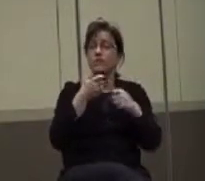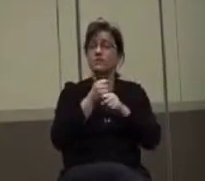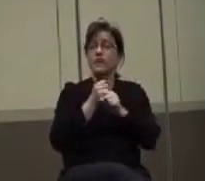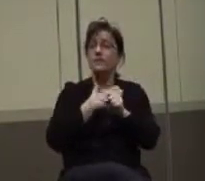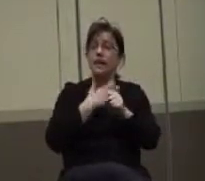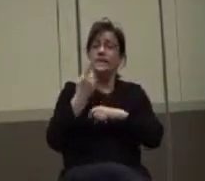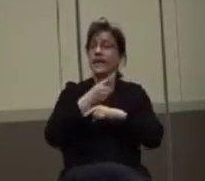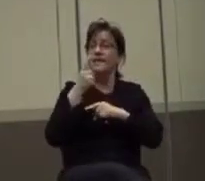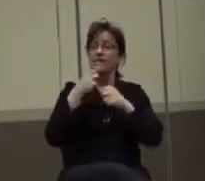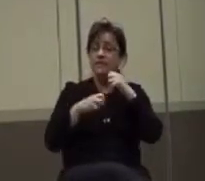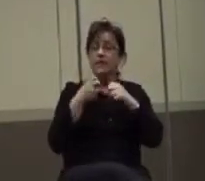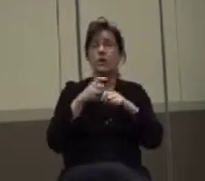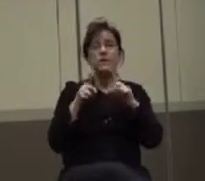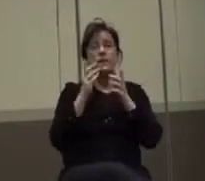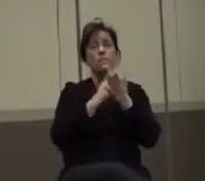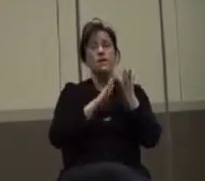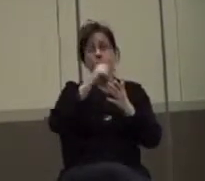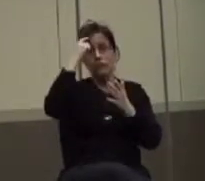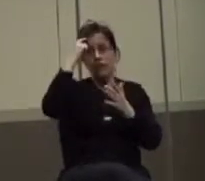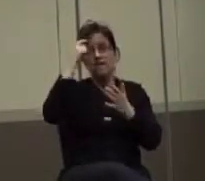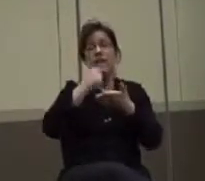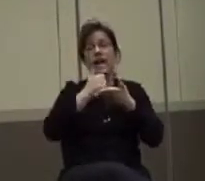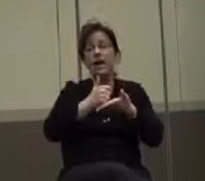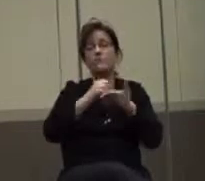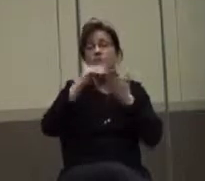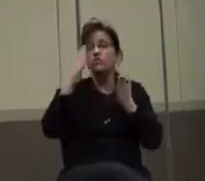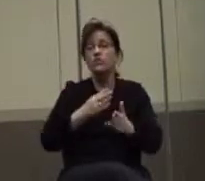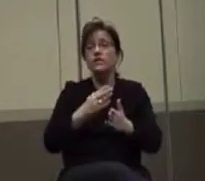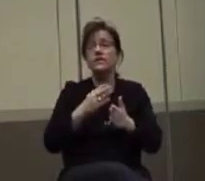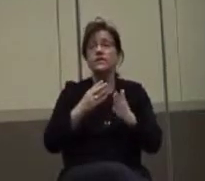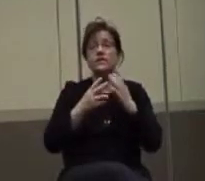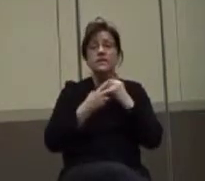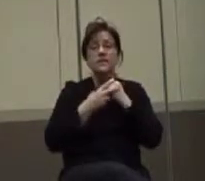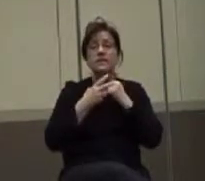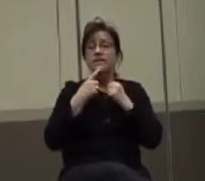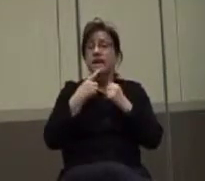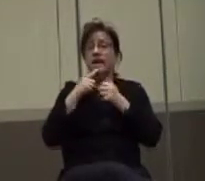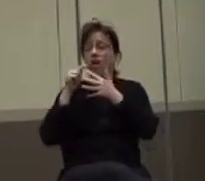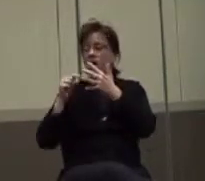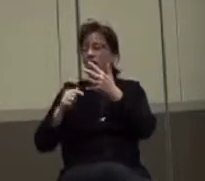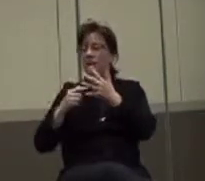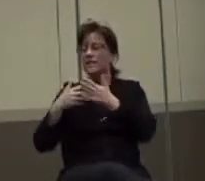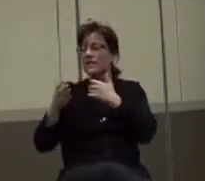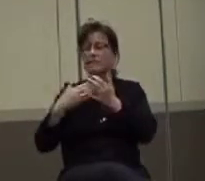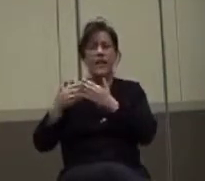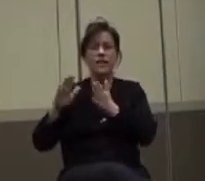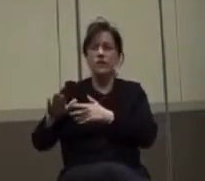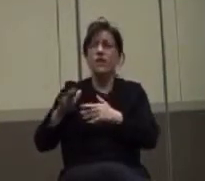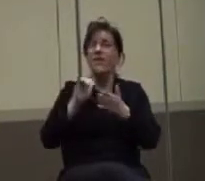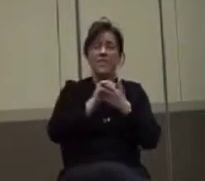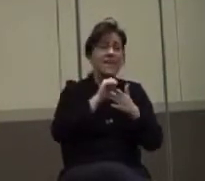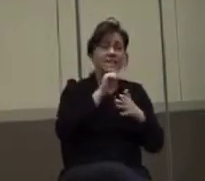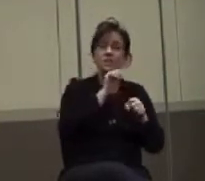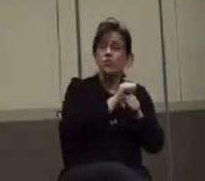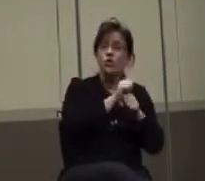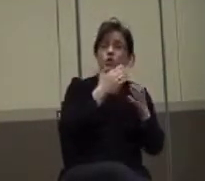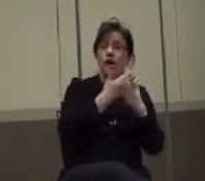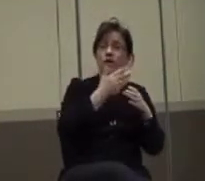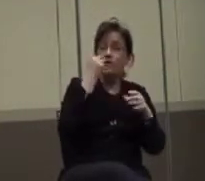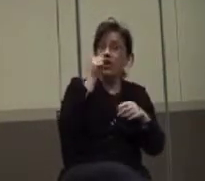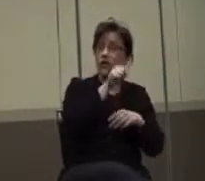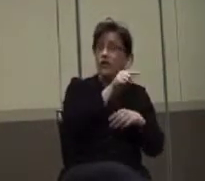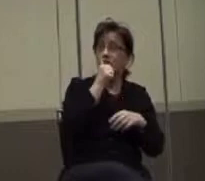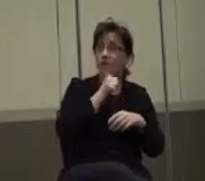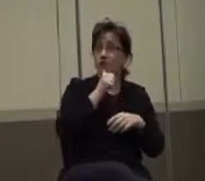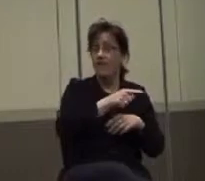the brain that actually helps the student say all this stuff doesn't matter doesn't work real well. Okay? Now, you'll notice as we go through the day,